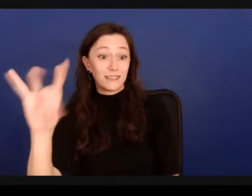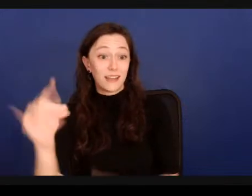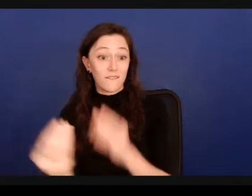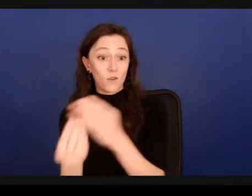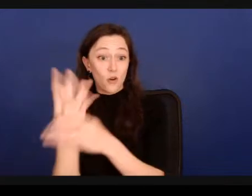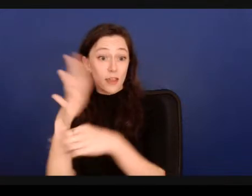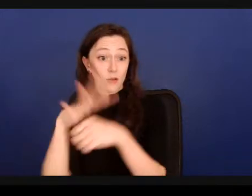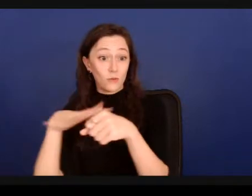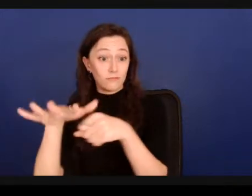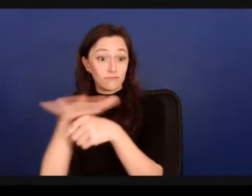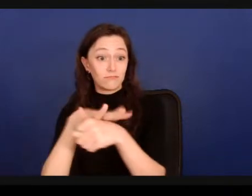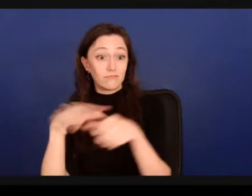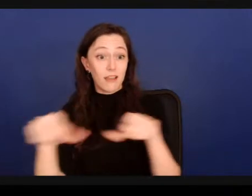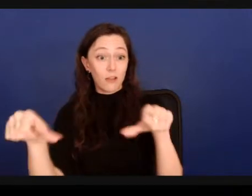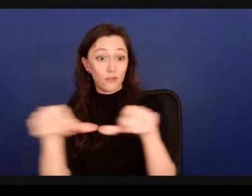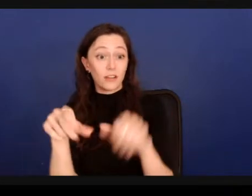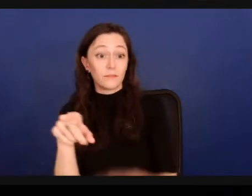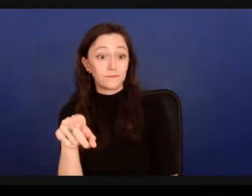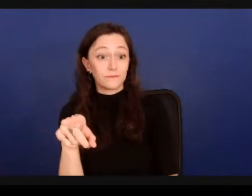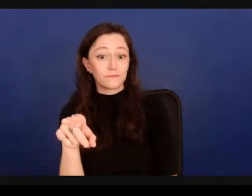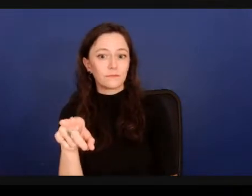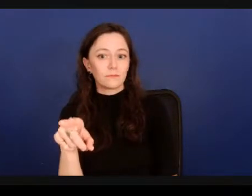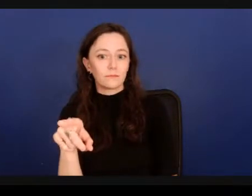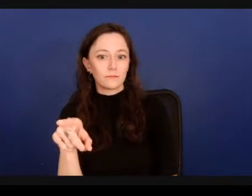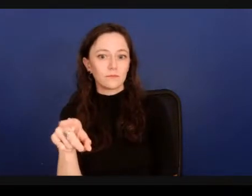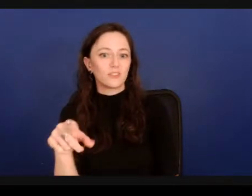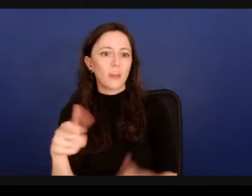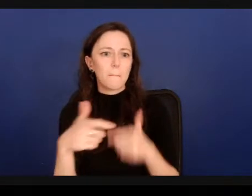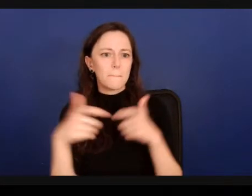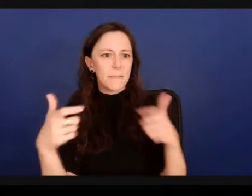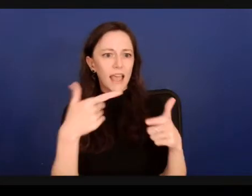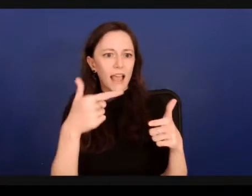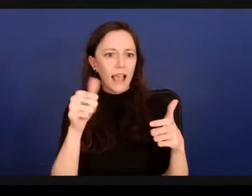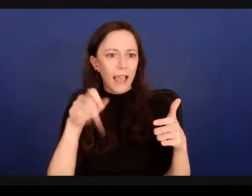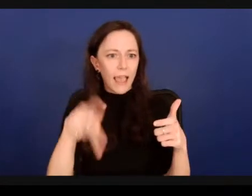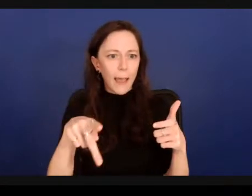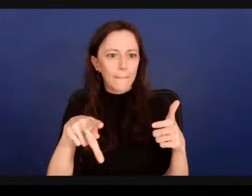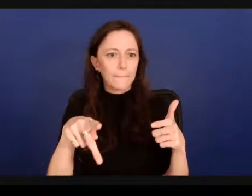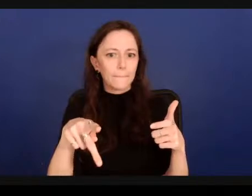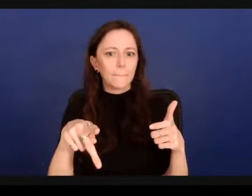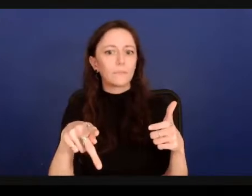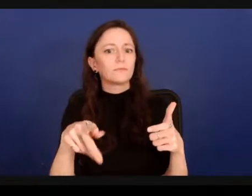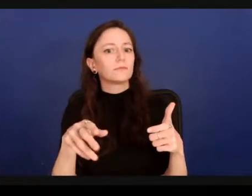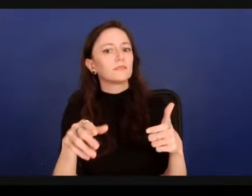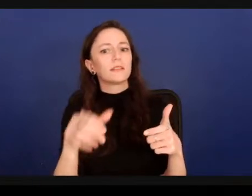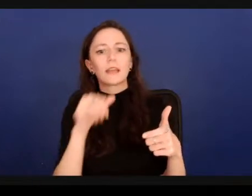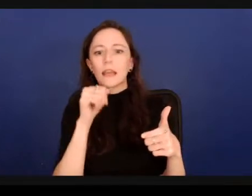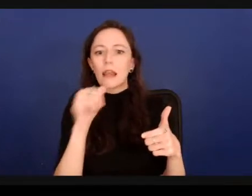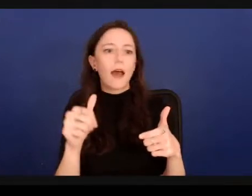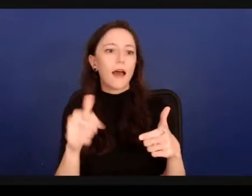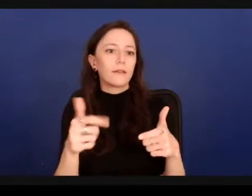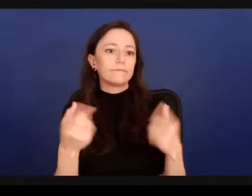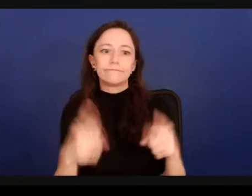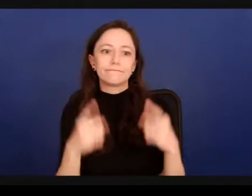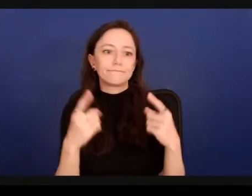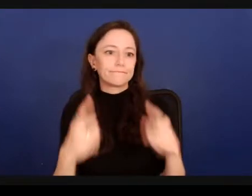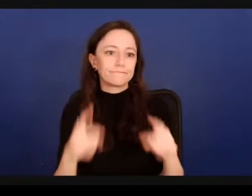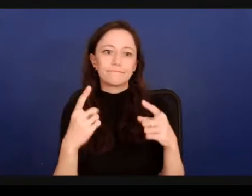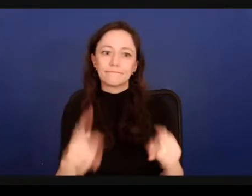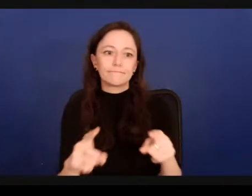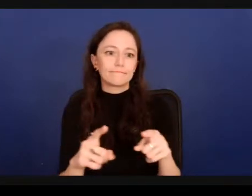quite a bit of a gap going on there, and you can see how this is much less frequent, right? There is a case in 1977